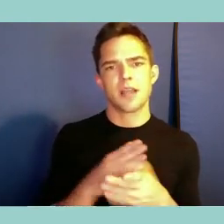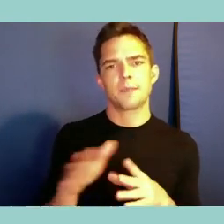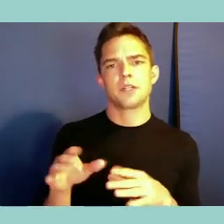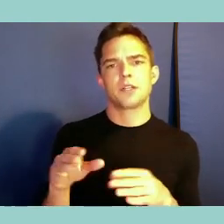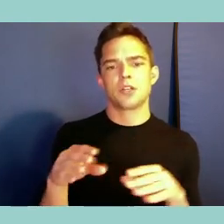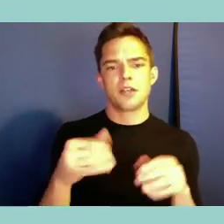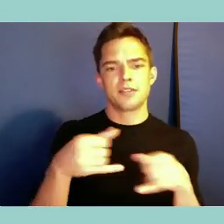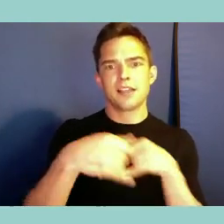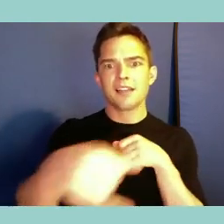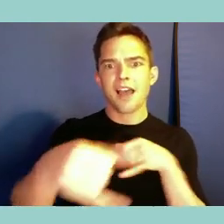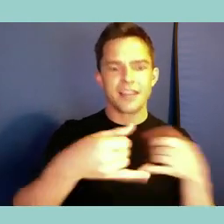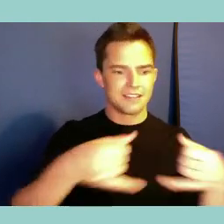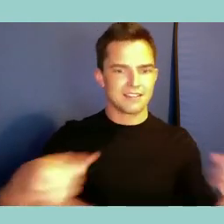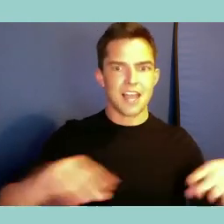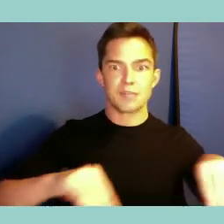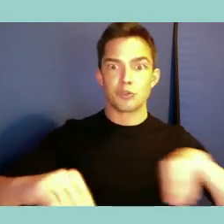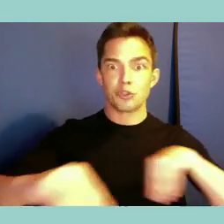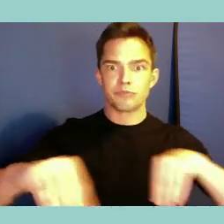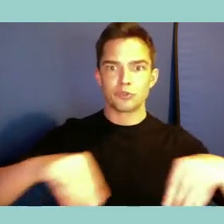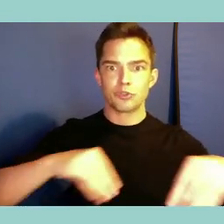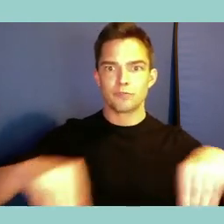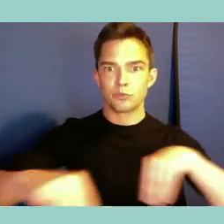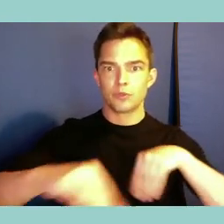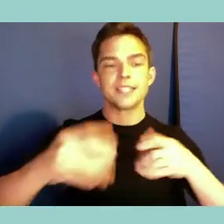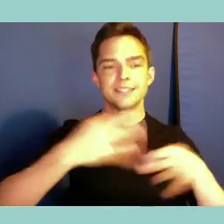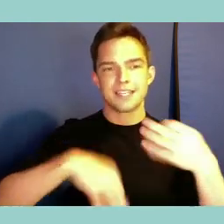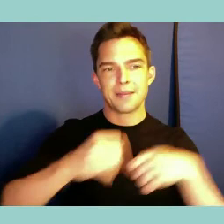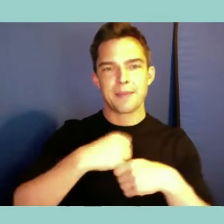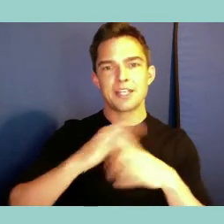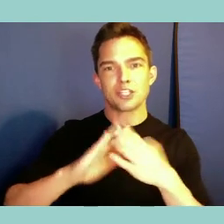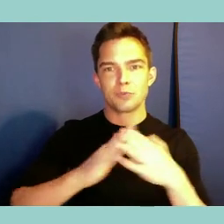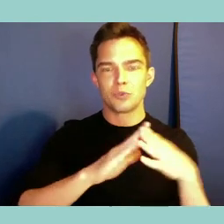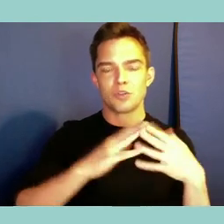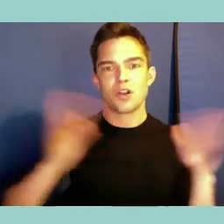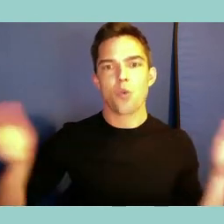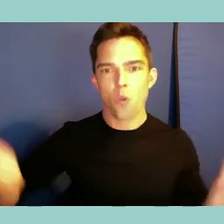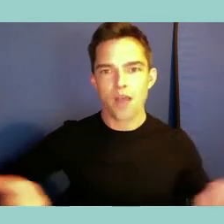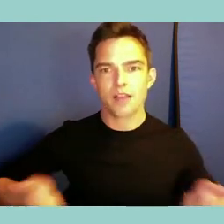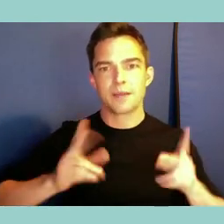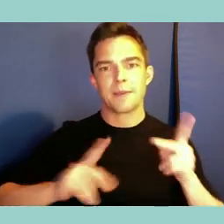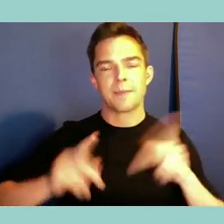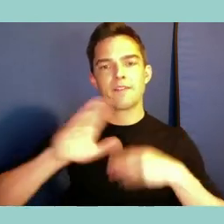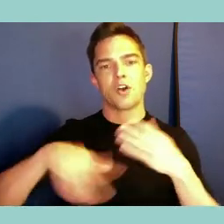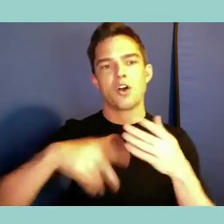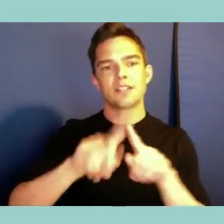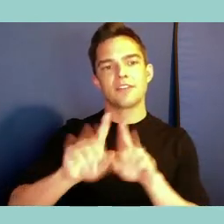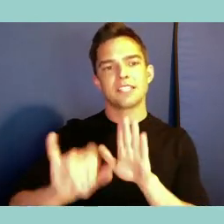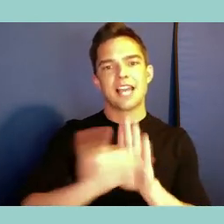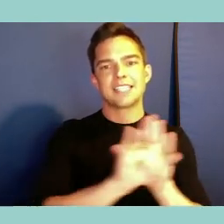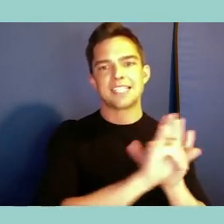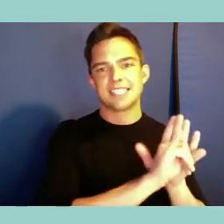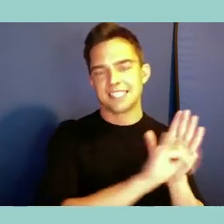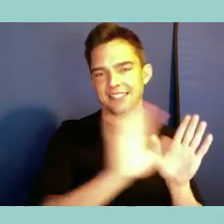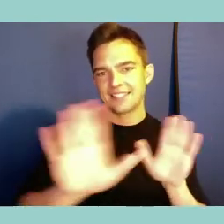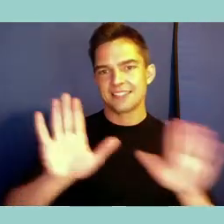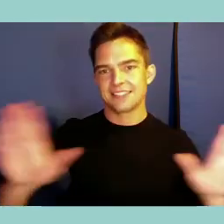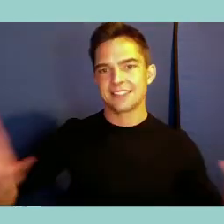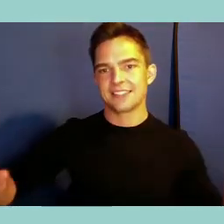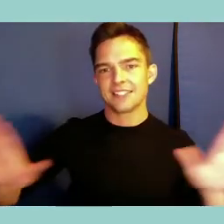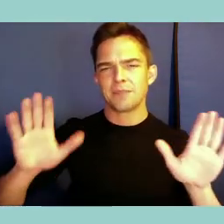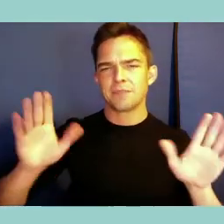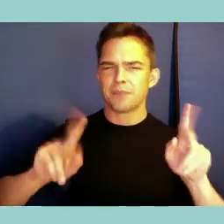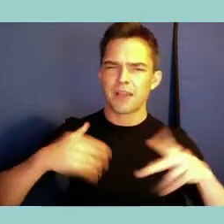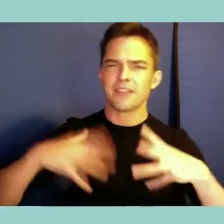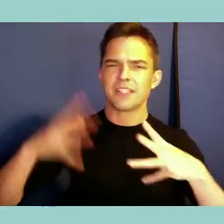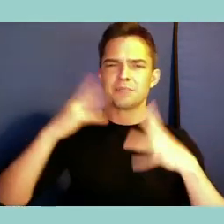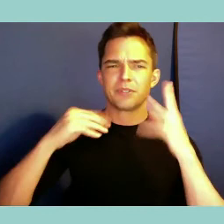around the lines that divided us and instead created a community that truly welcomed people of all identities, where folks had